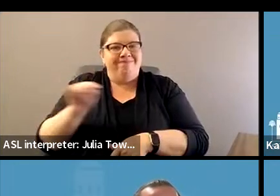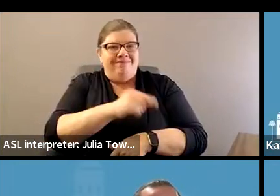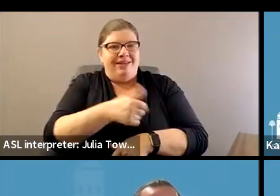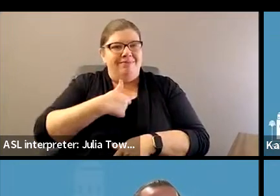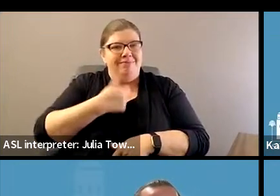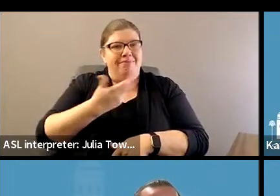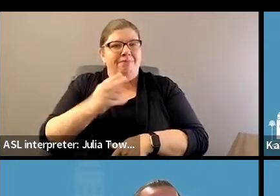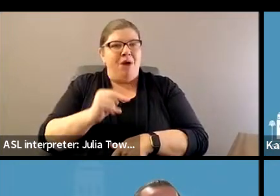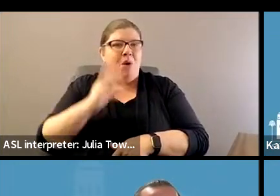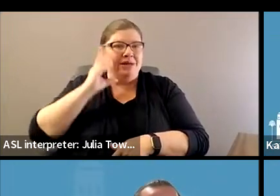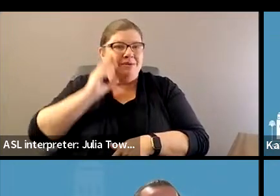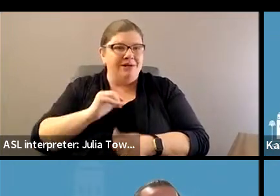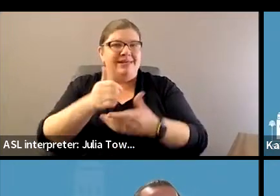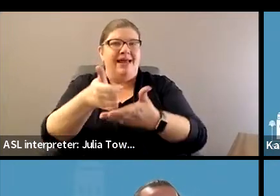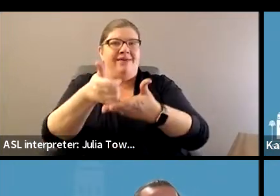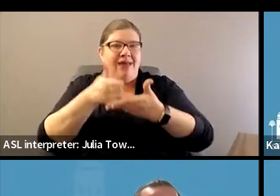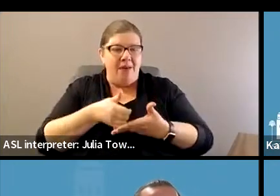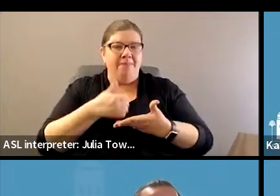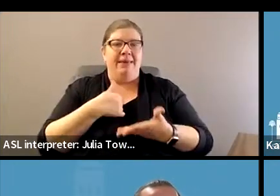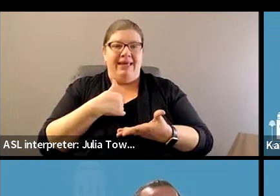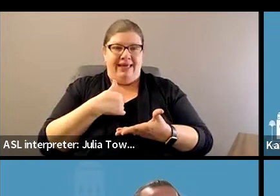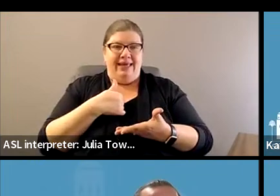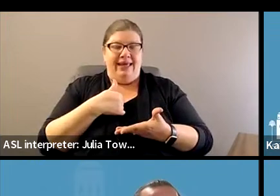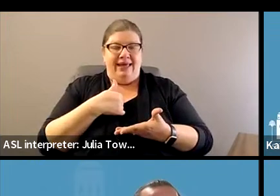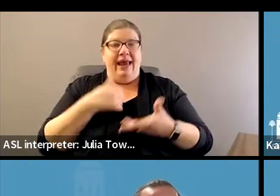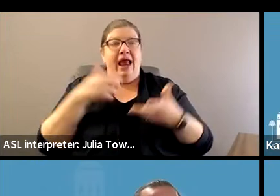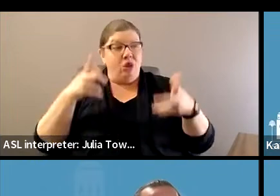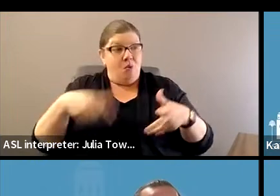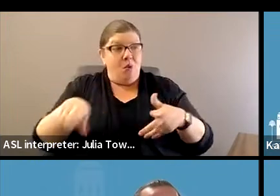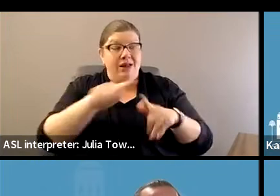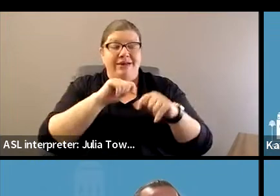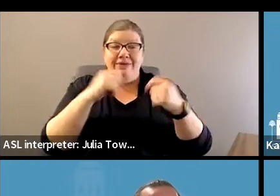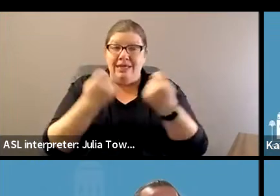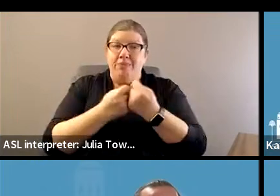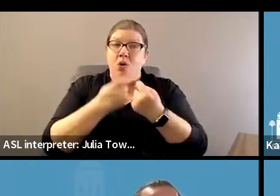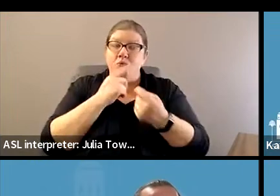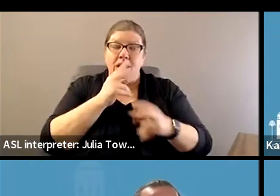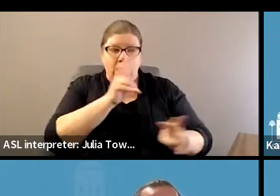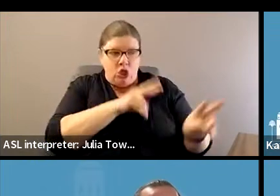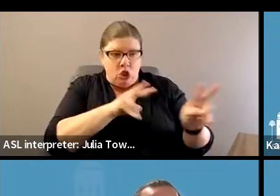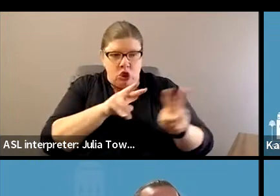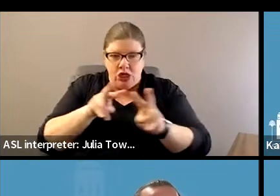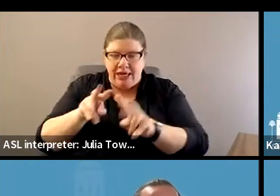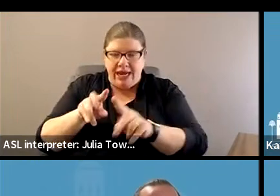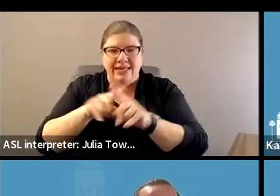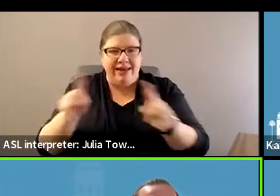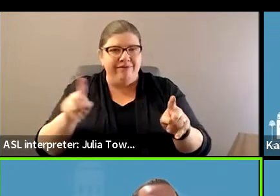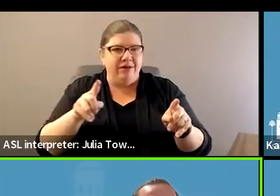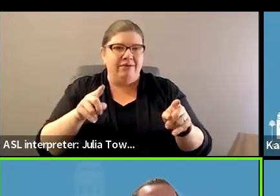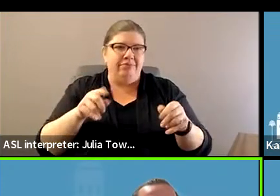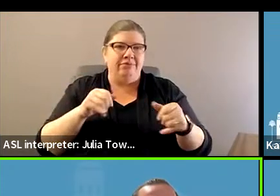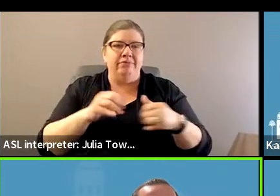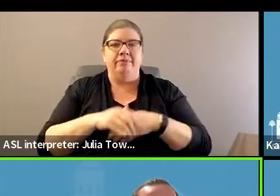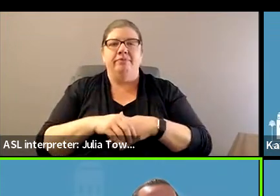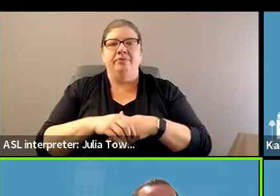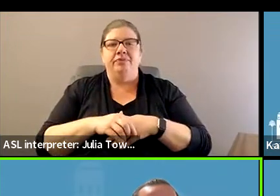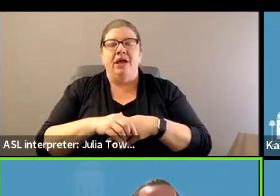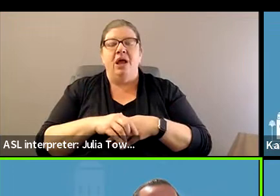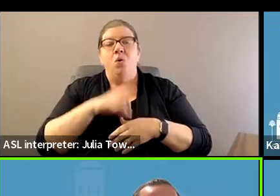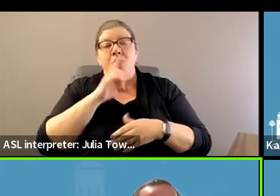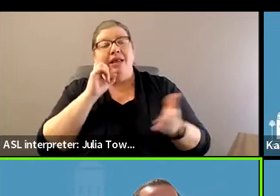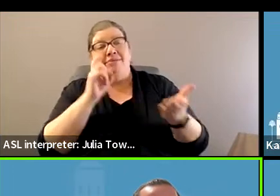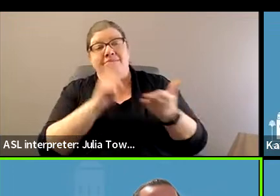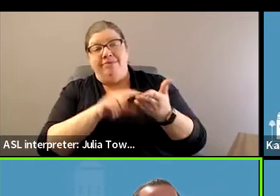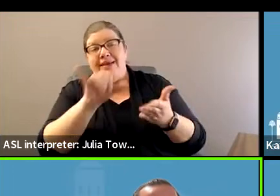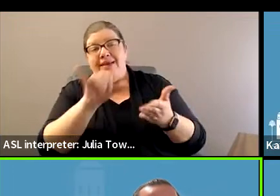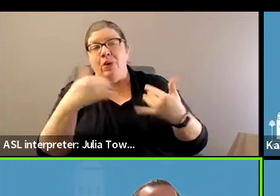So that has helped me and the rest of our team really look at different lenses. Well, I'll say it comes through, and I